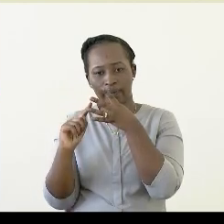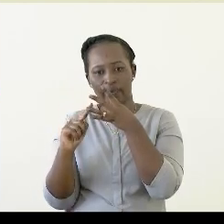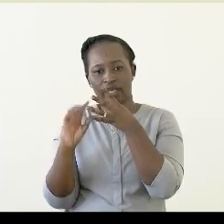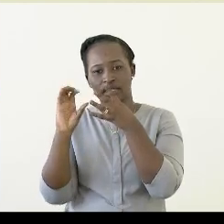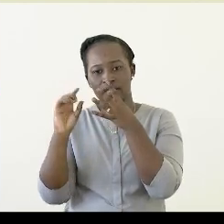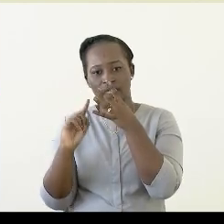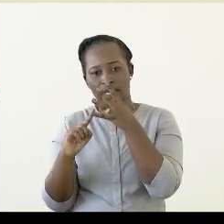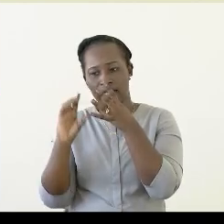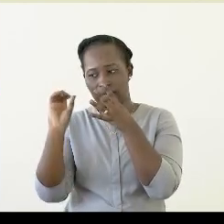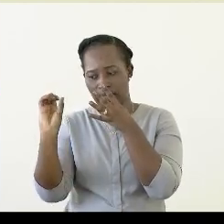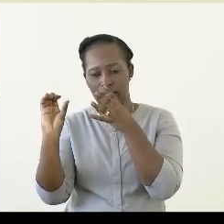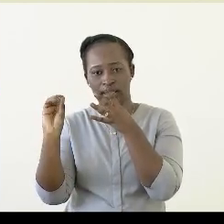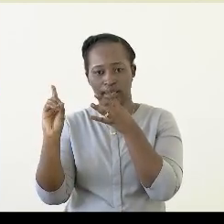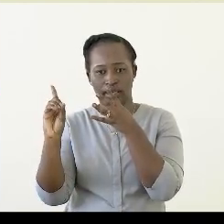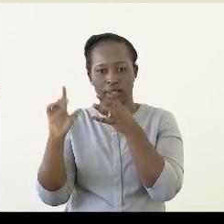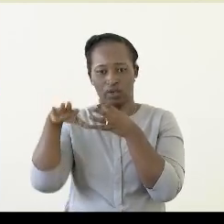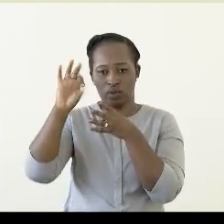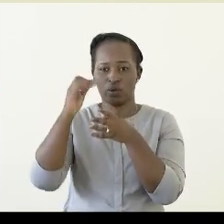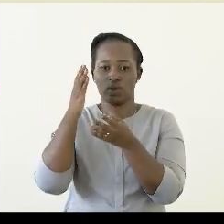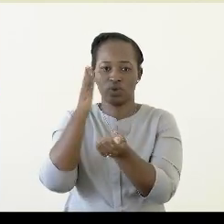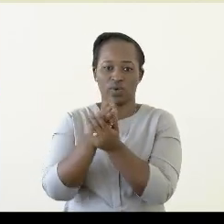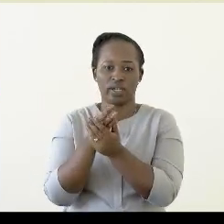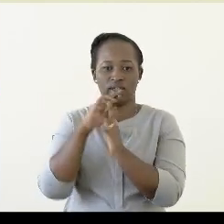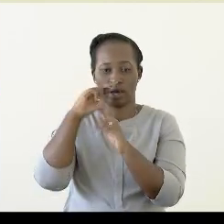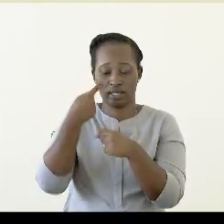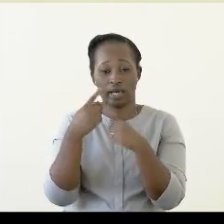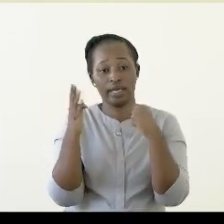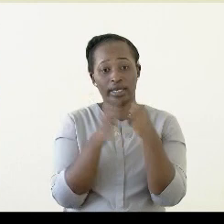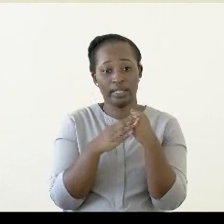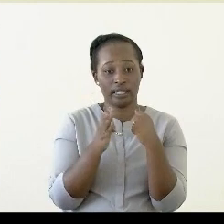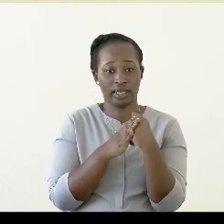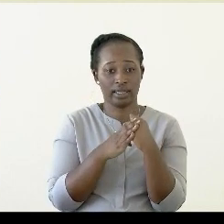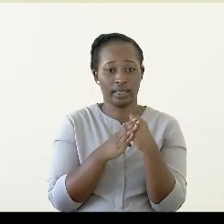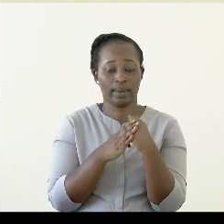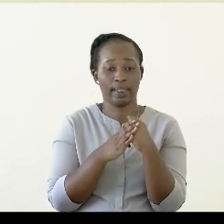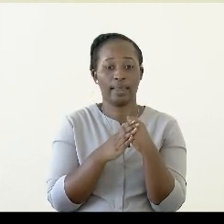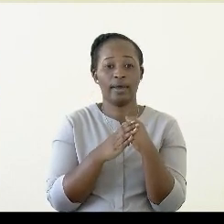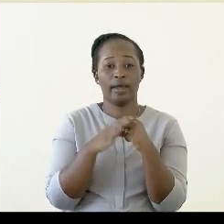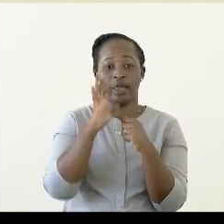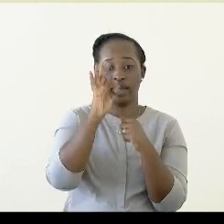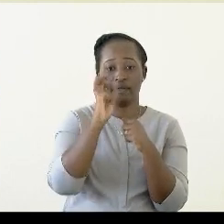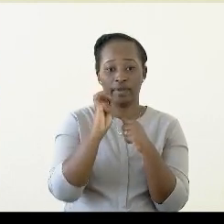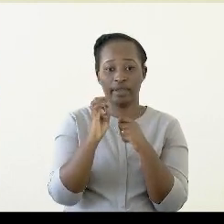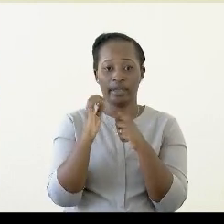right answer. 9, iron 3+ ions form